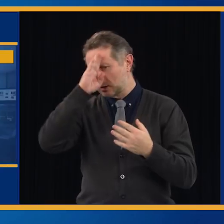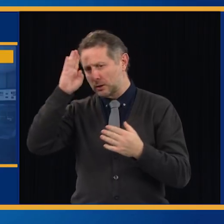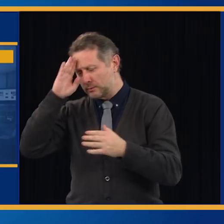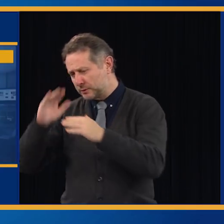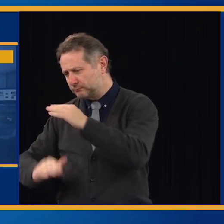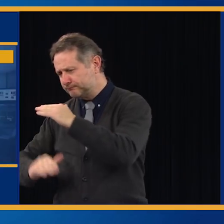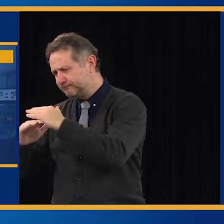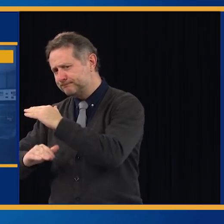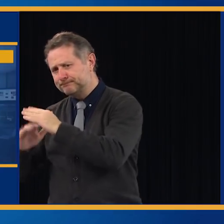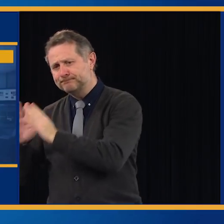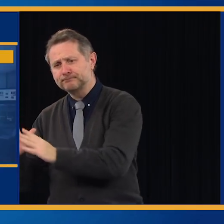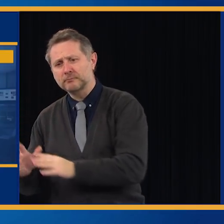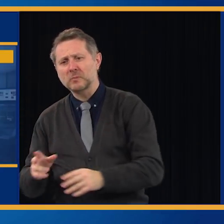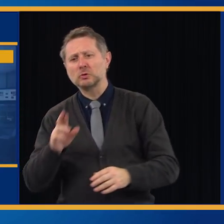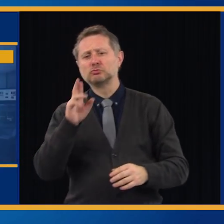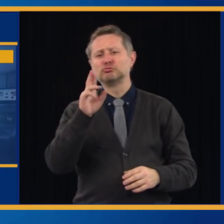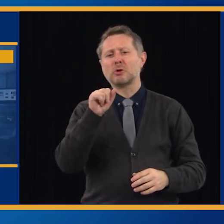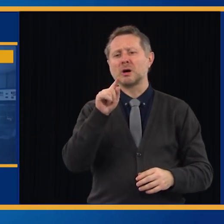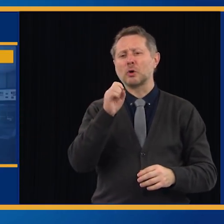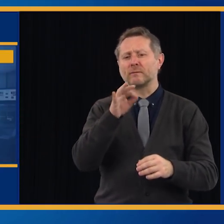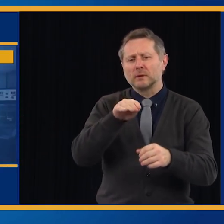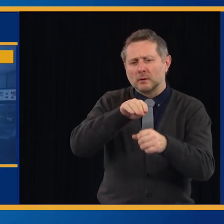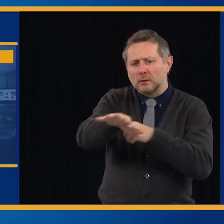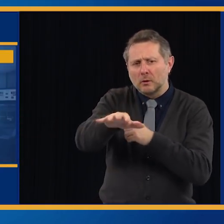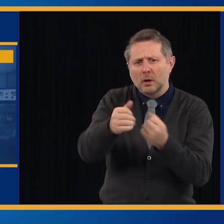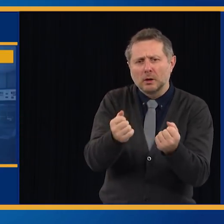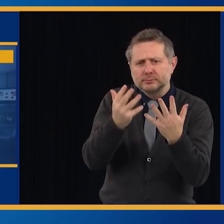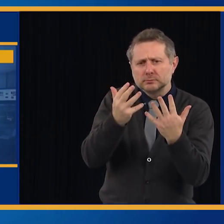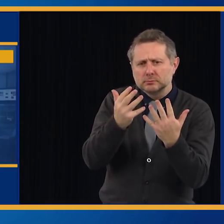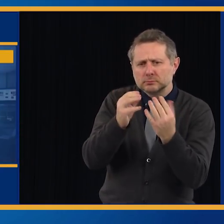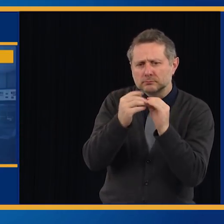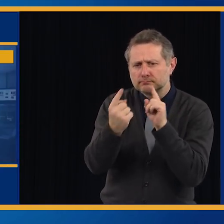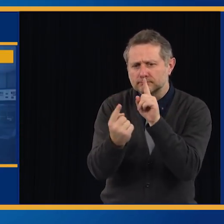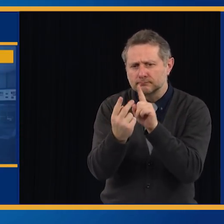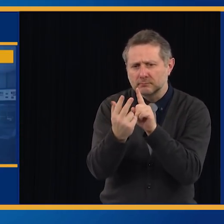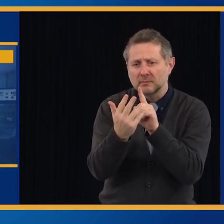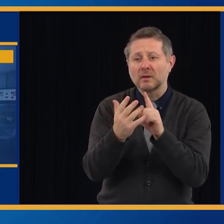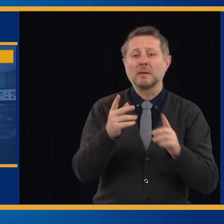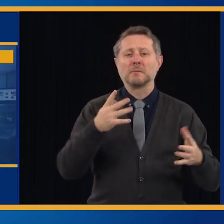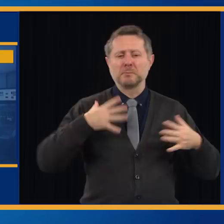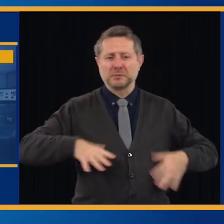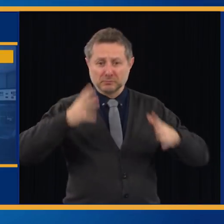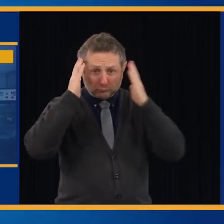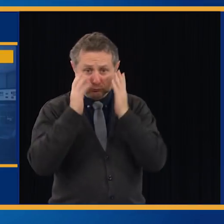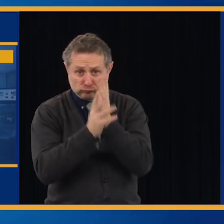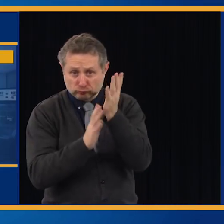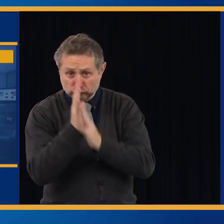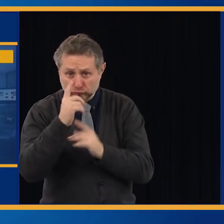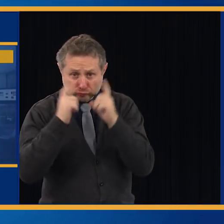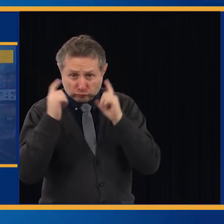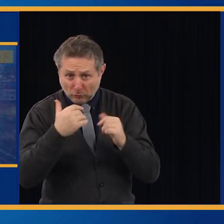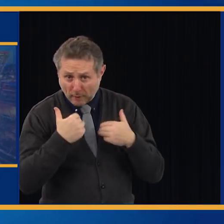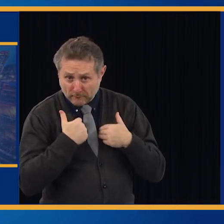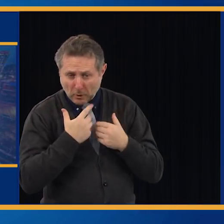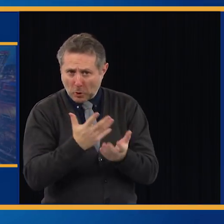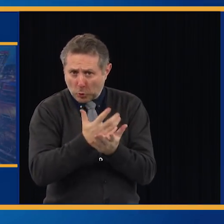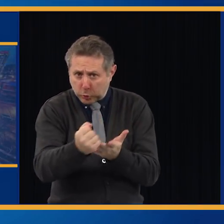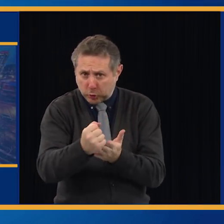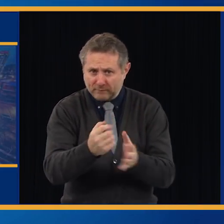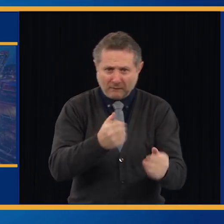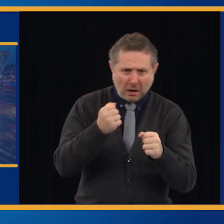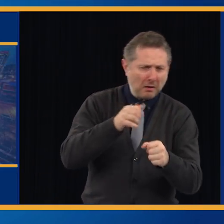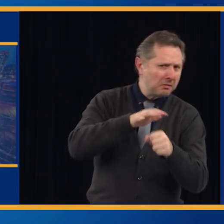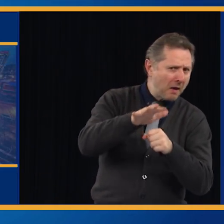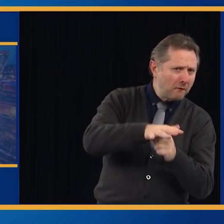infection, the PPE burn rate, how businesses are complying, and it has an